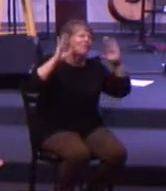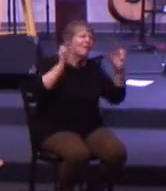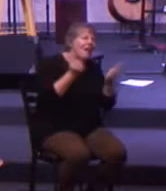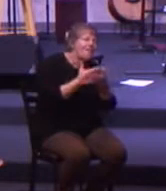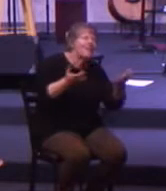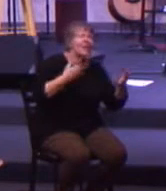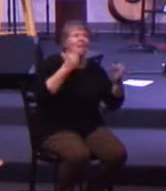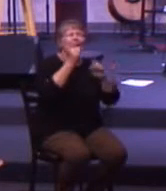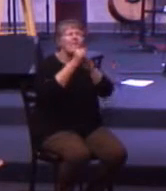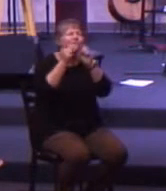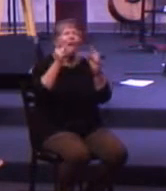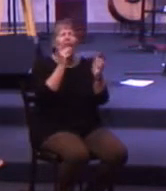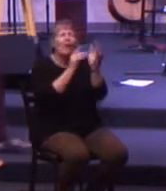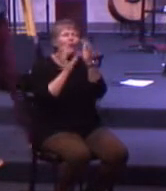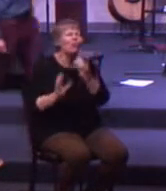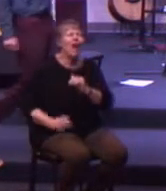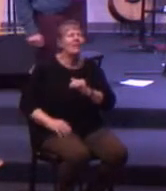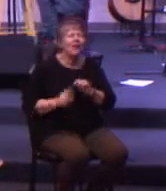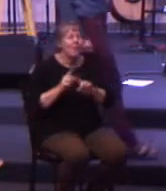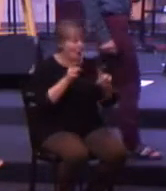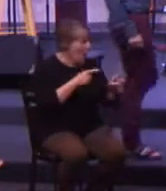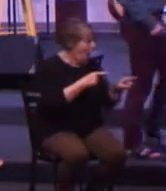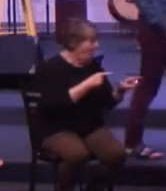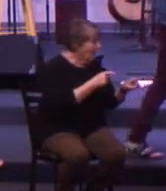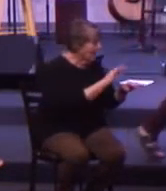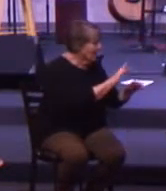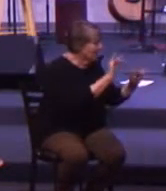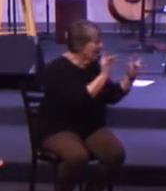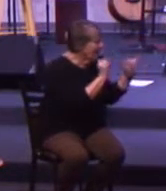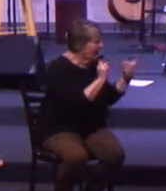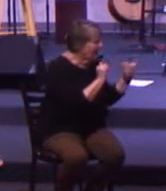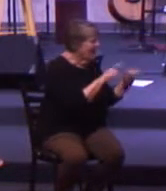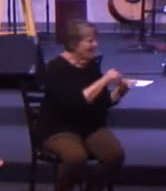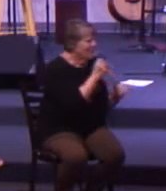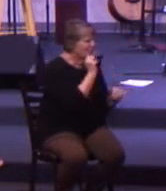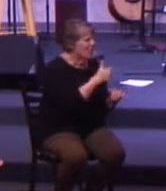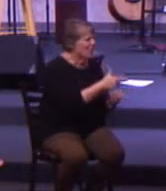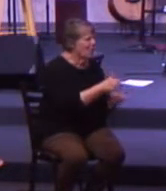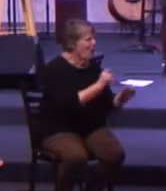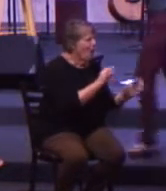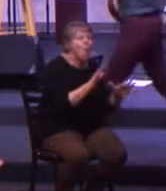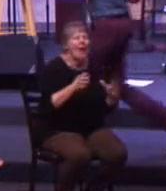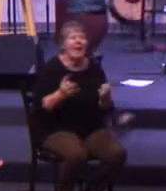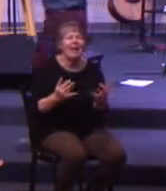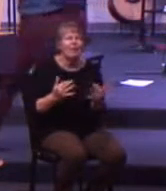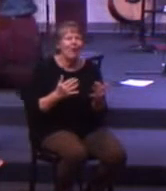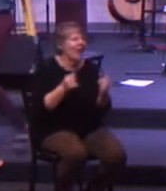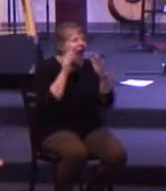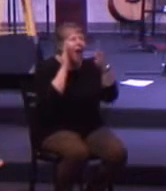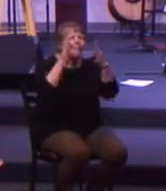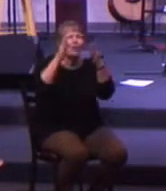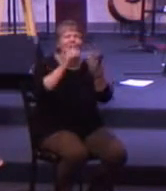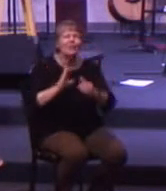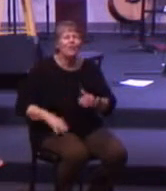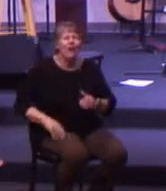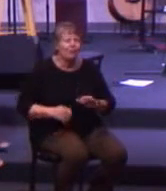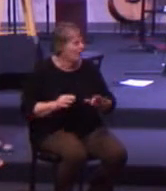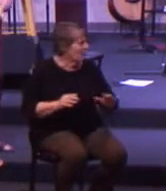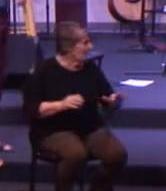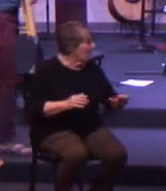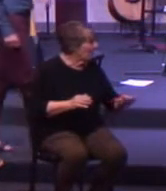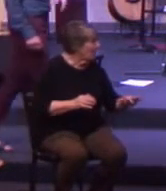follow Christ. But oh, look at that. That's really shiny. That's really neat. Oh, maybe I'm going, oh, shoot. No. Okay, I'm looking to Christ. I'm looking at, what was that?